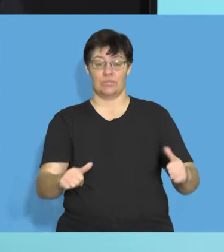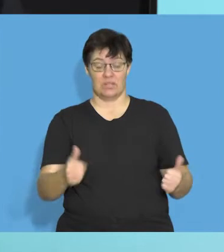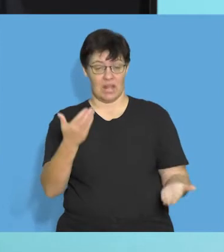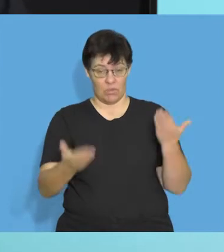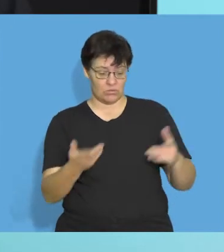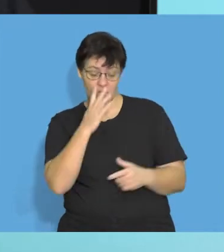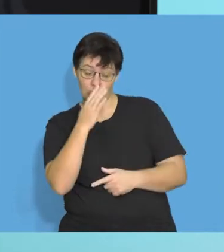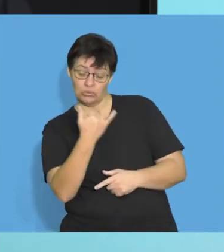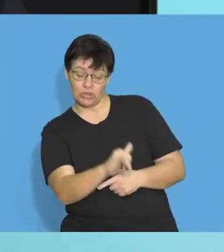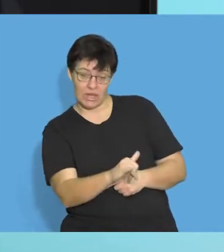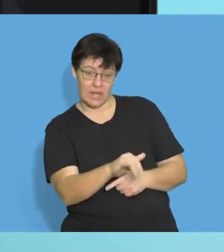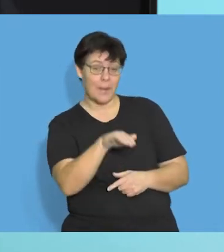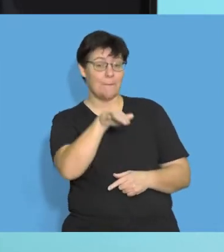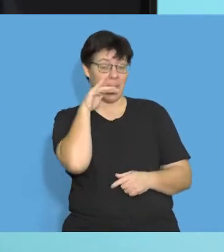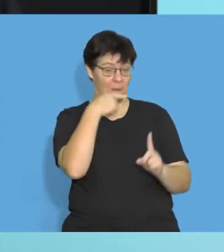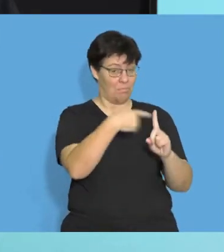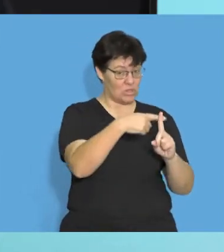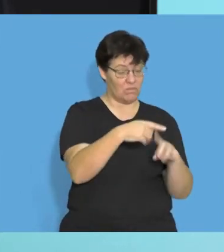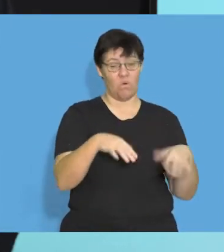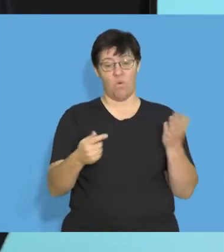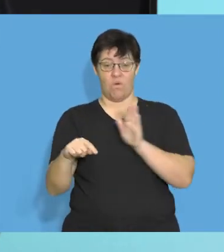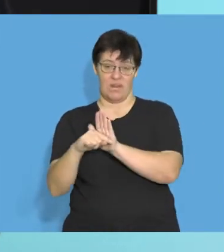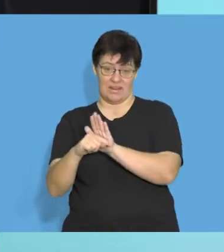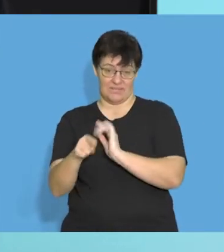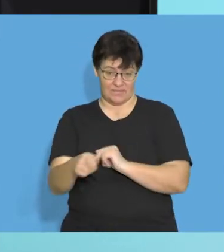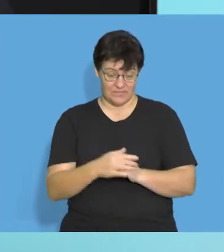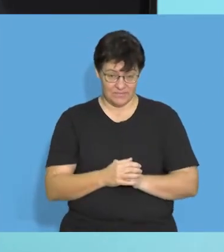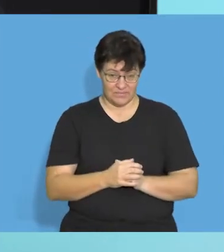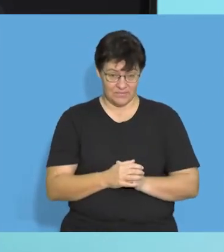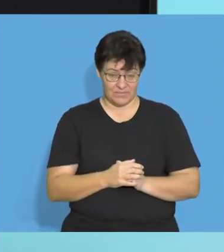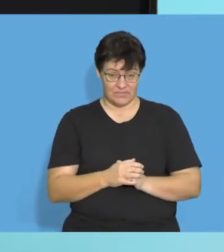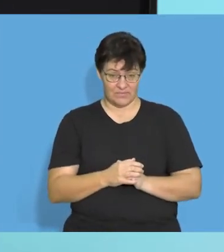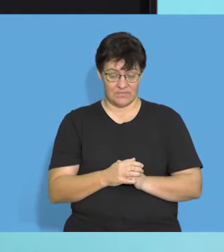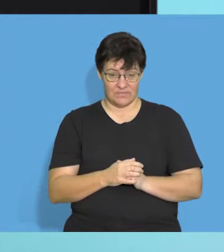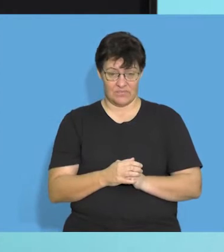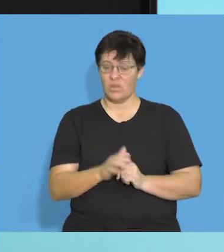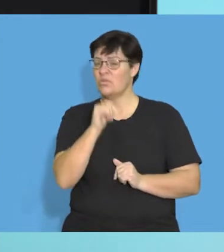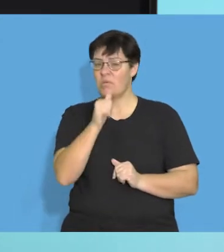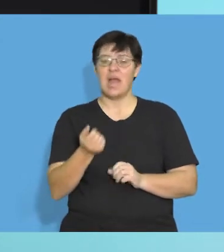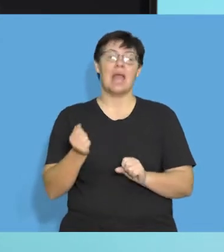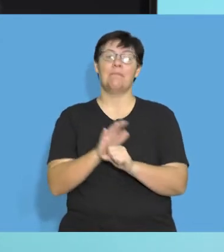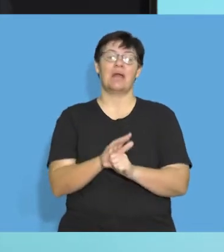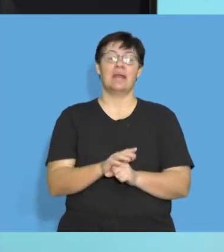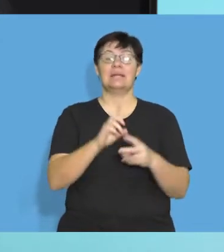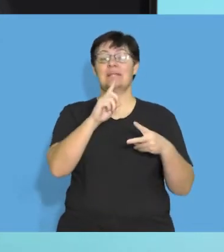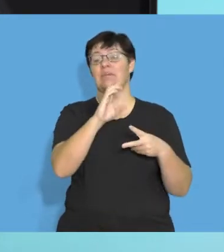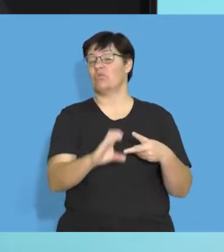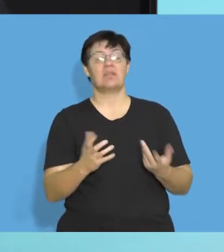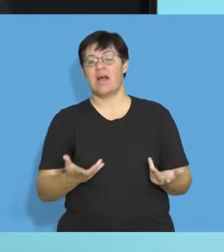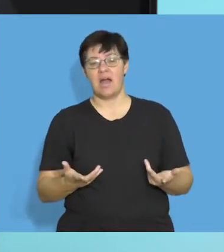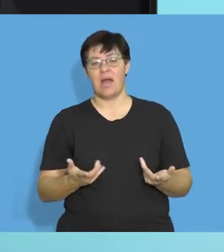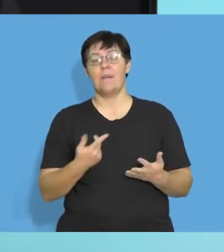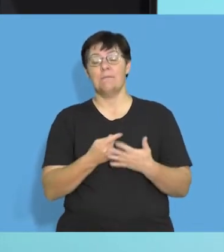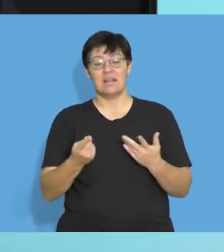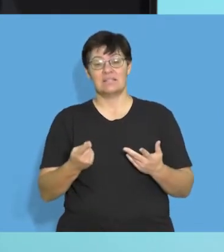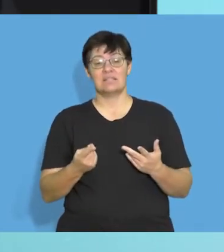check whether bank is favorable or unfavorable. So yes, it doesn't impact on debit and credit, but it impacts on whether